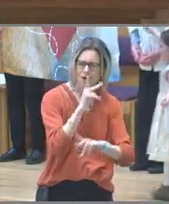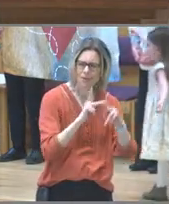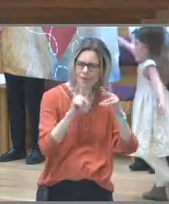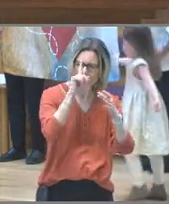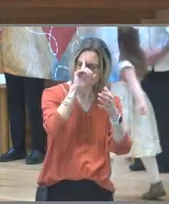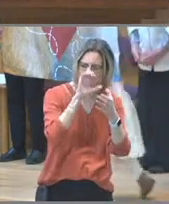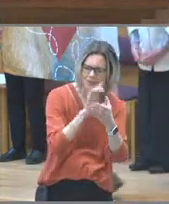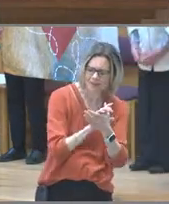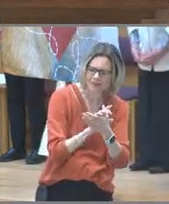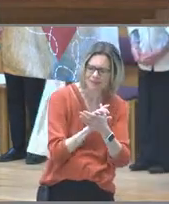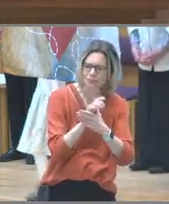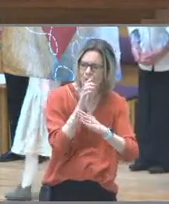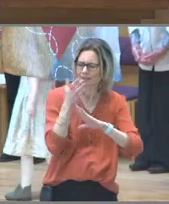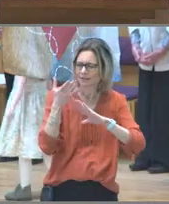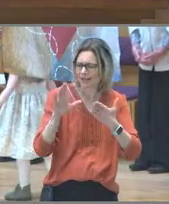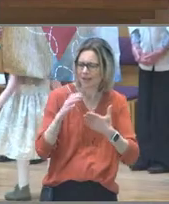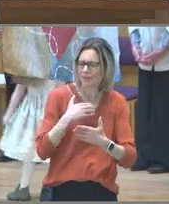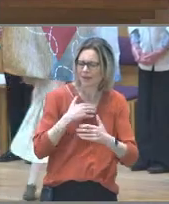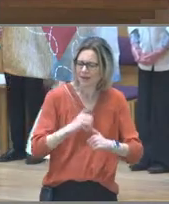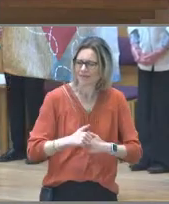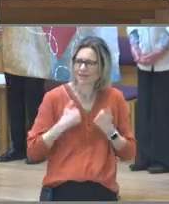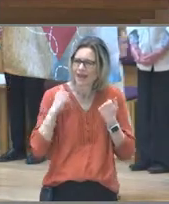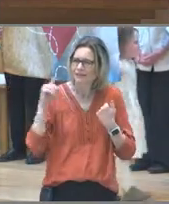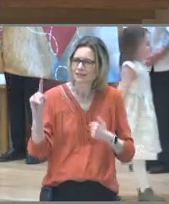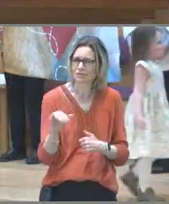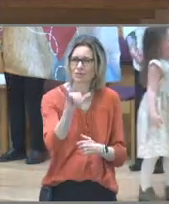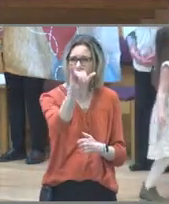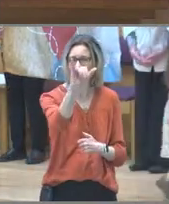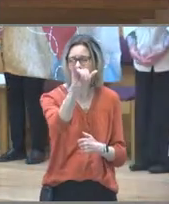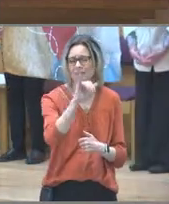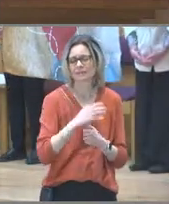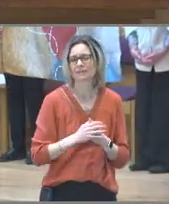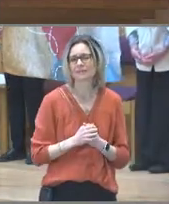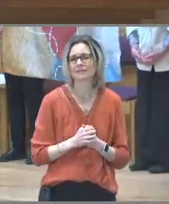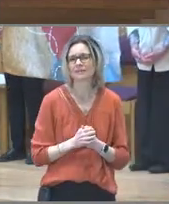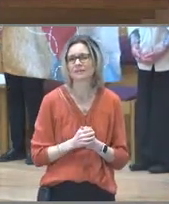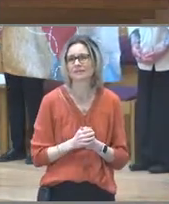him may not perish but have eternal life.